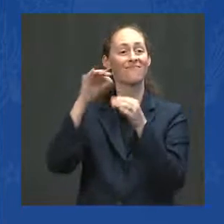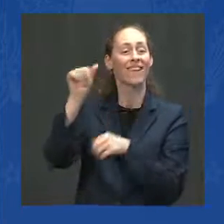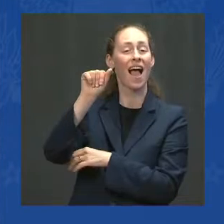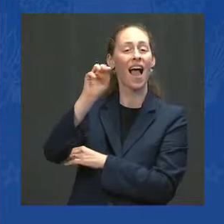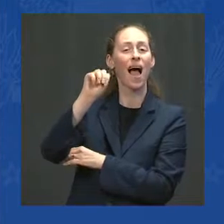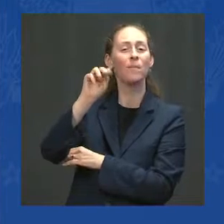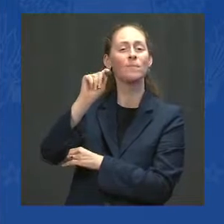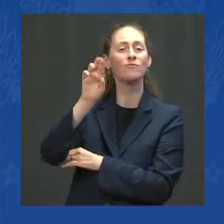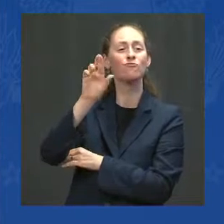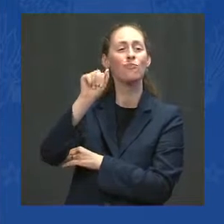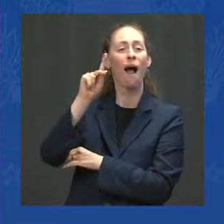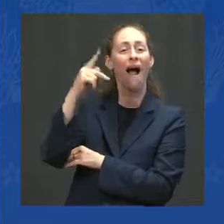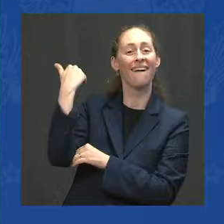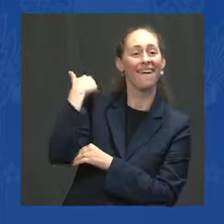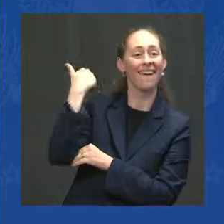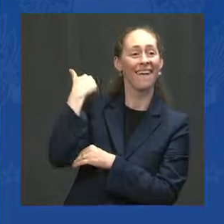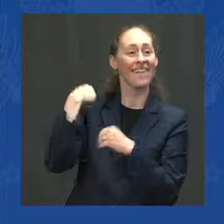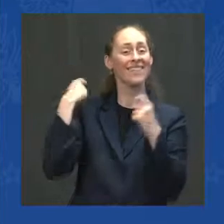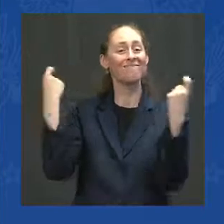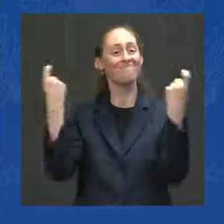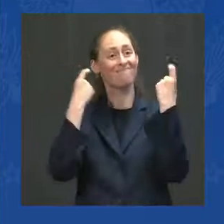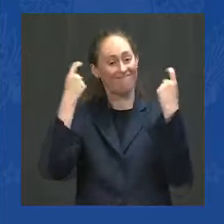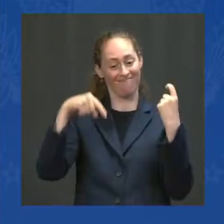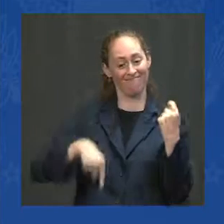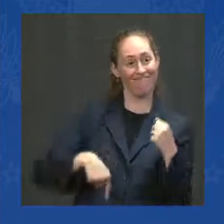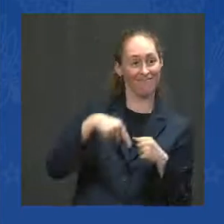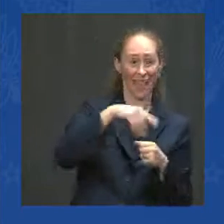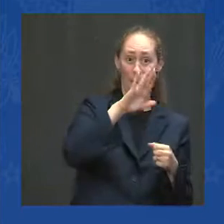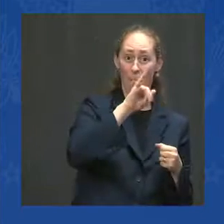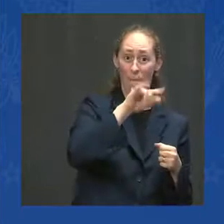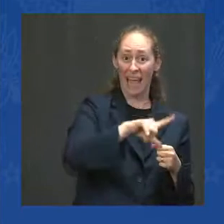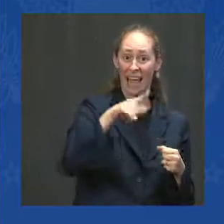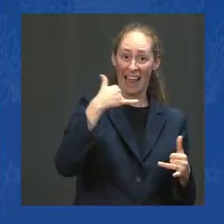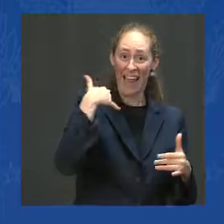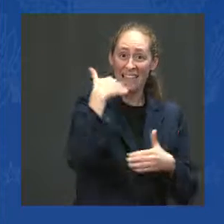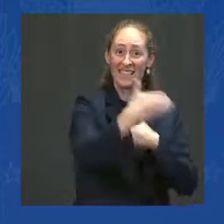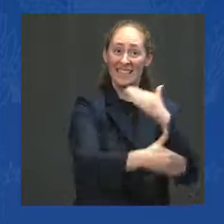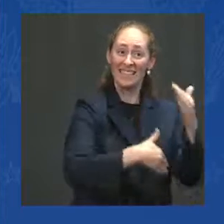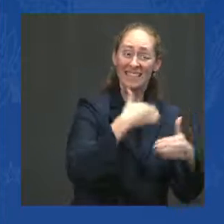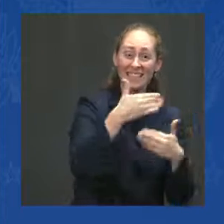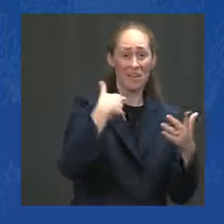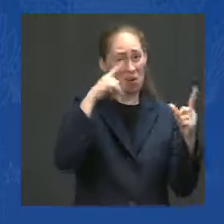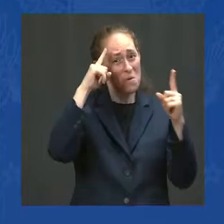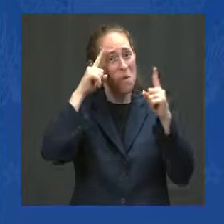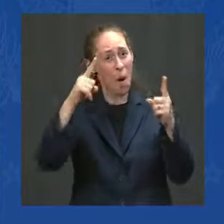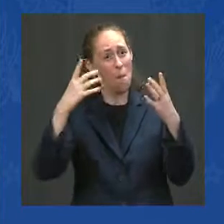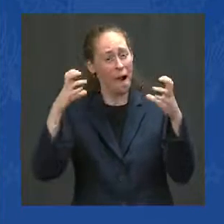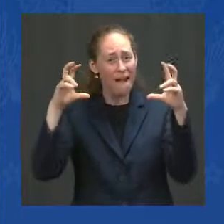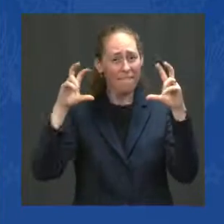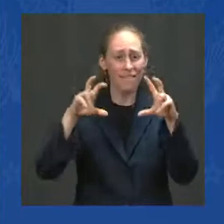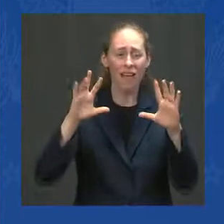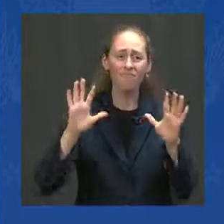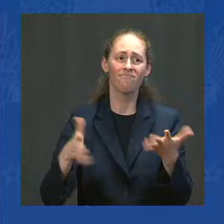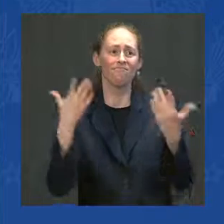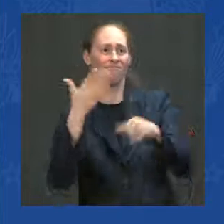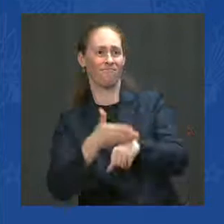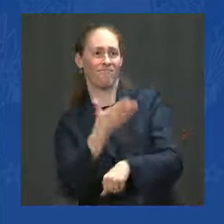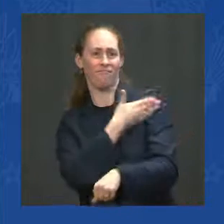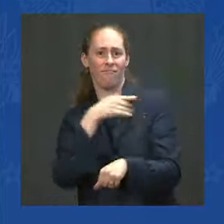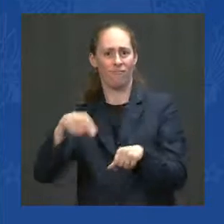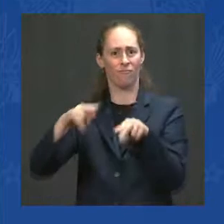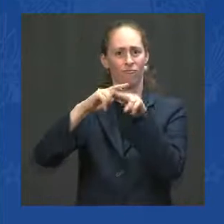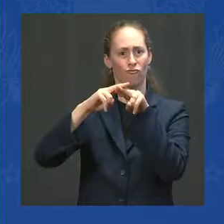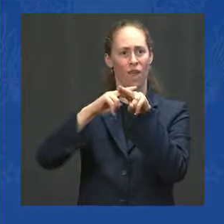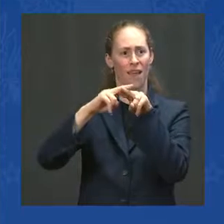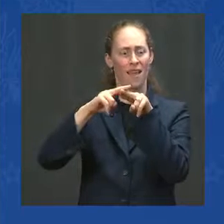works and that it would be the most important investment in rail since the creation of Amtrak itself. This